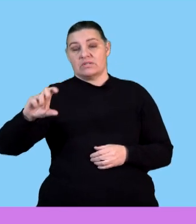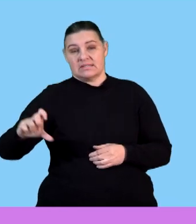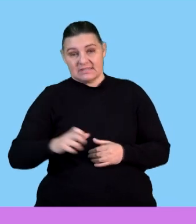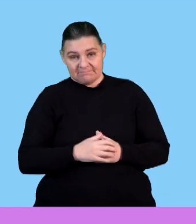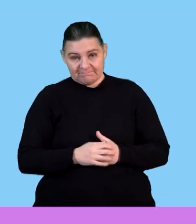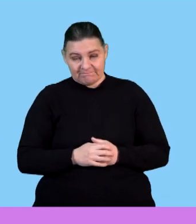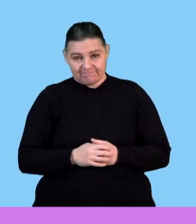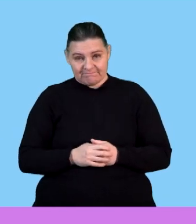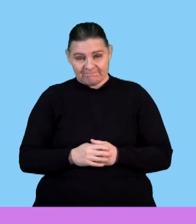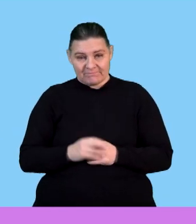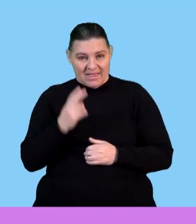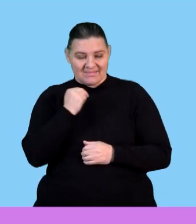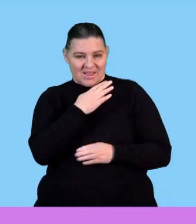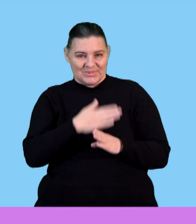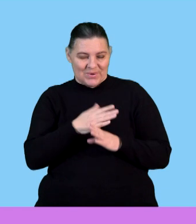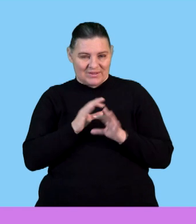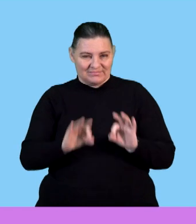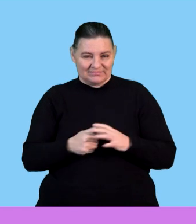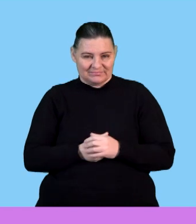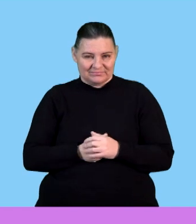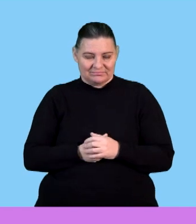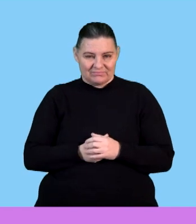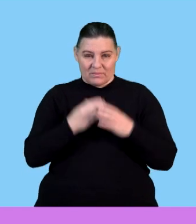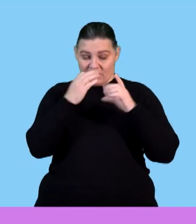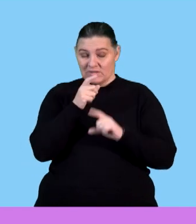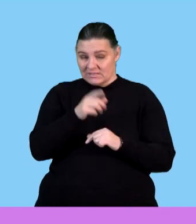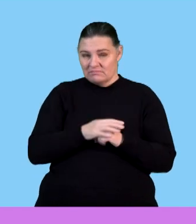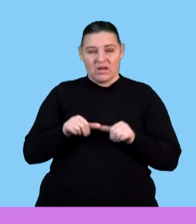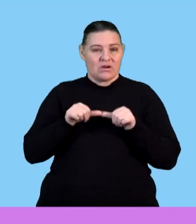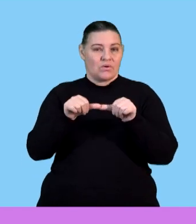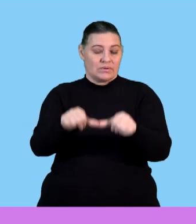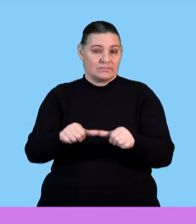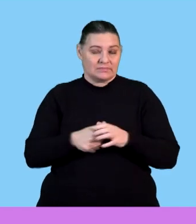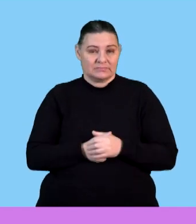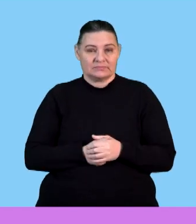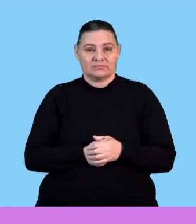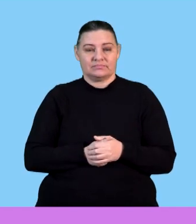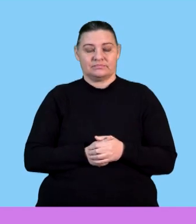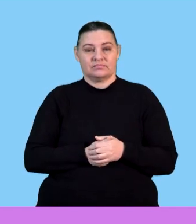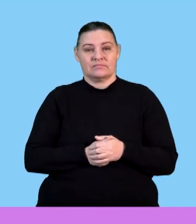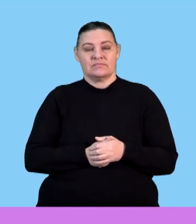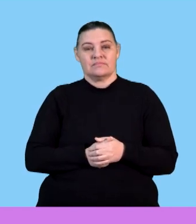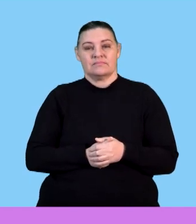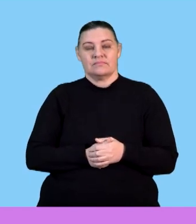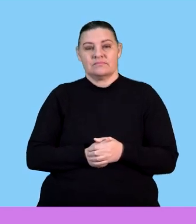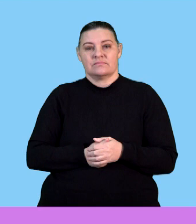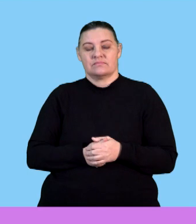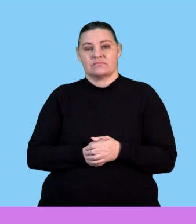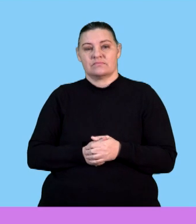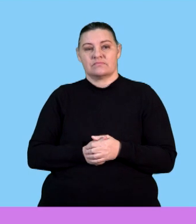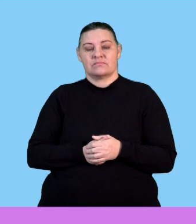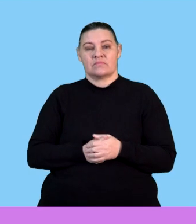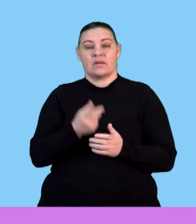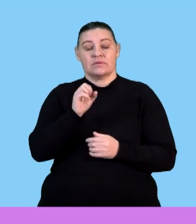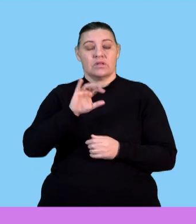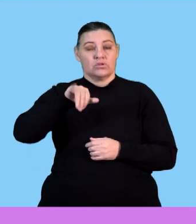84 cents. Nice work. We're concentrating. Let's keep going. All right,